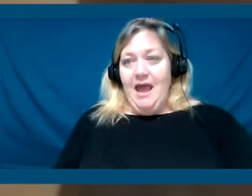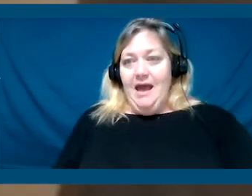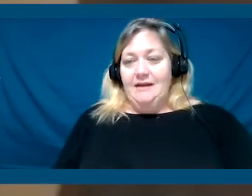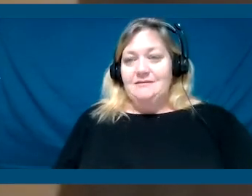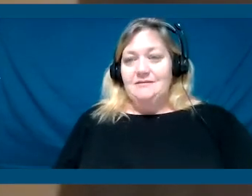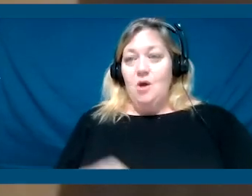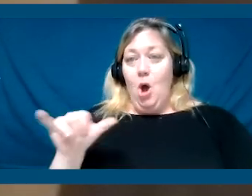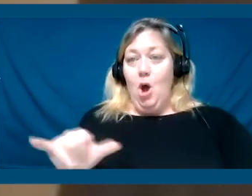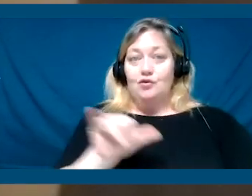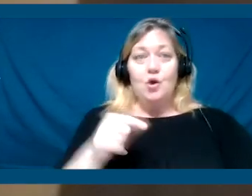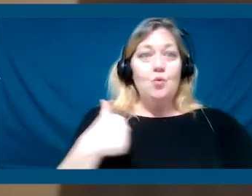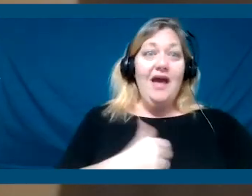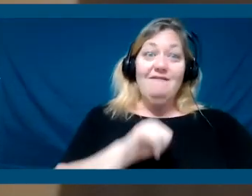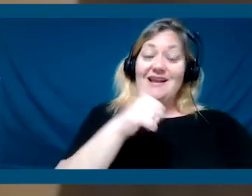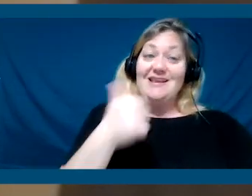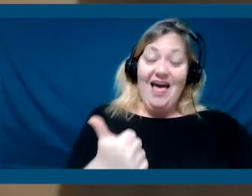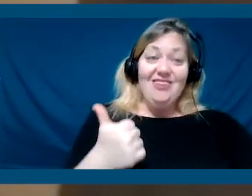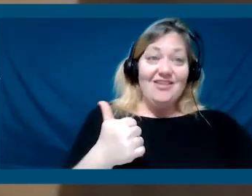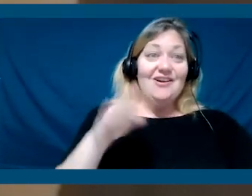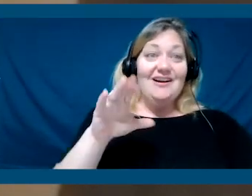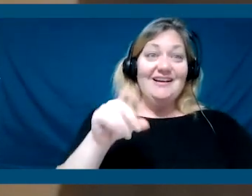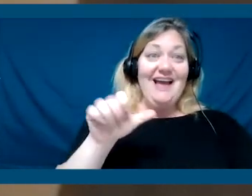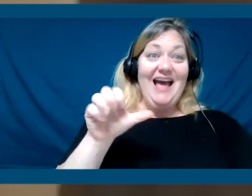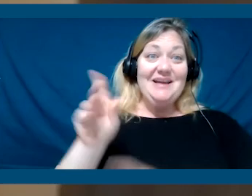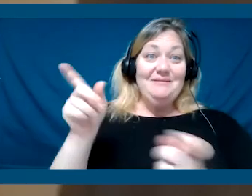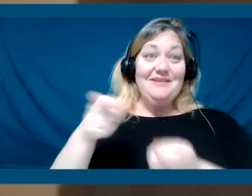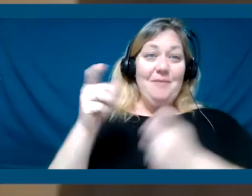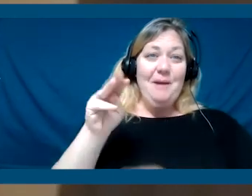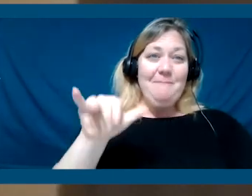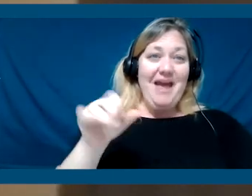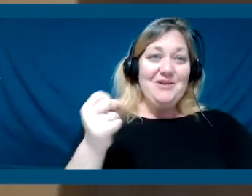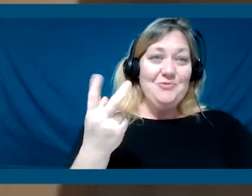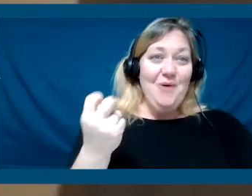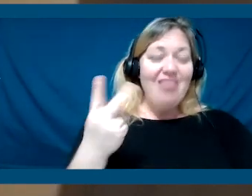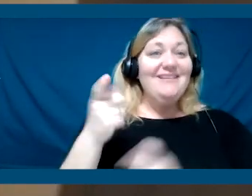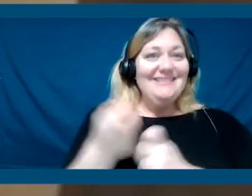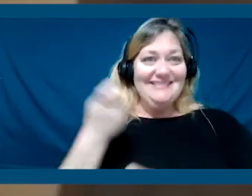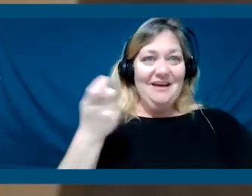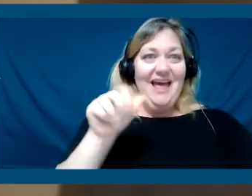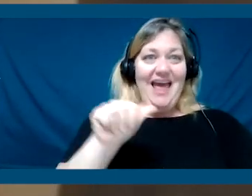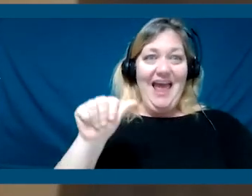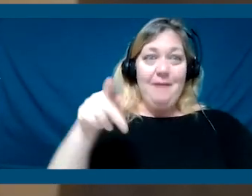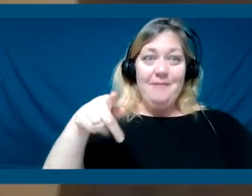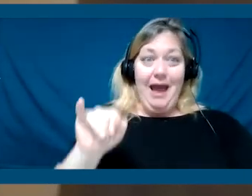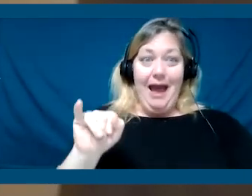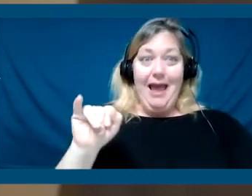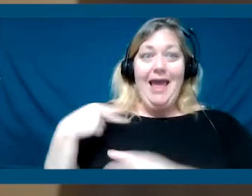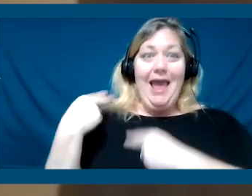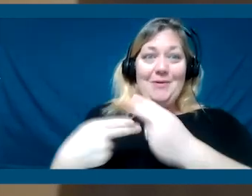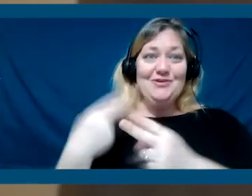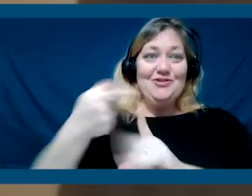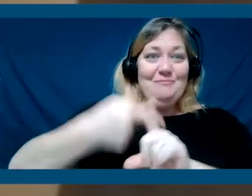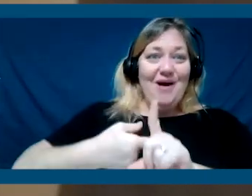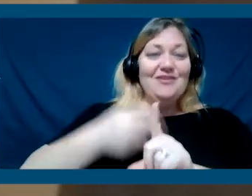also, we have another CADEM Celebrates event coming up on May 12th in celebration of API Heritage Month. So